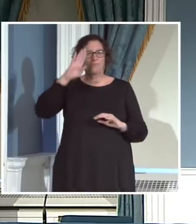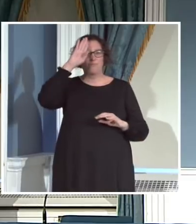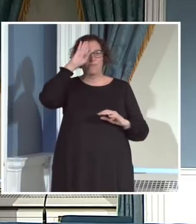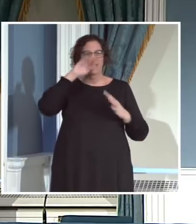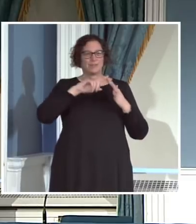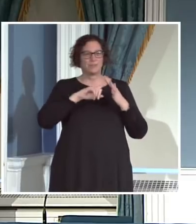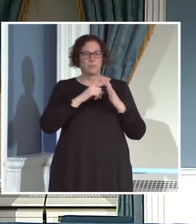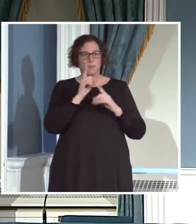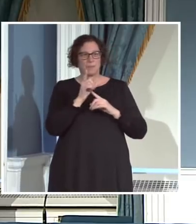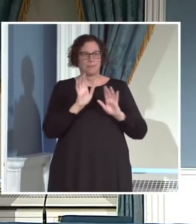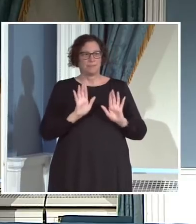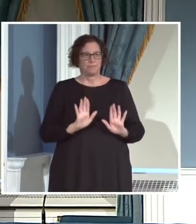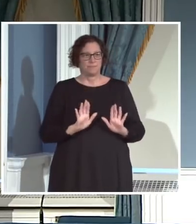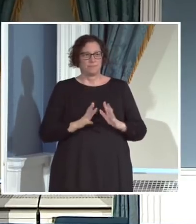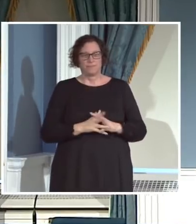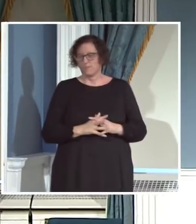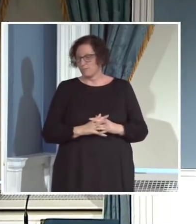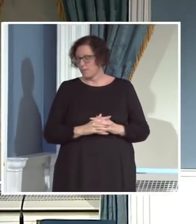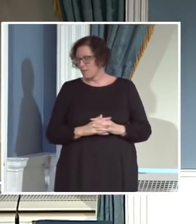Whenever you're ready.